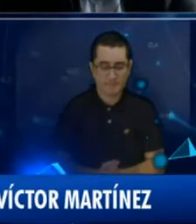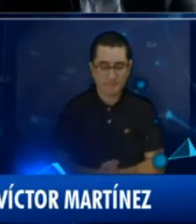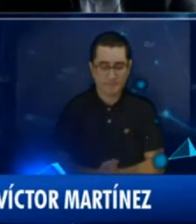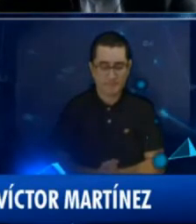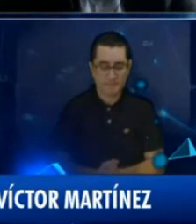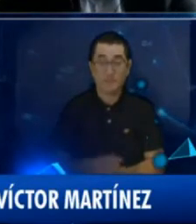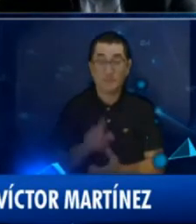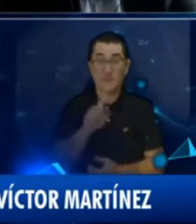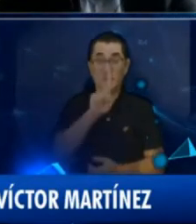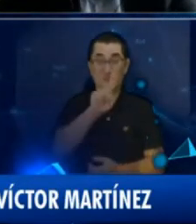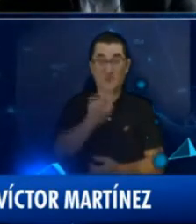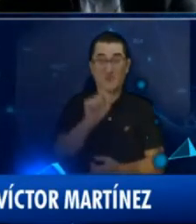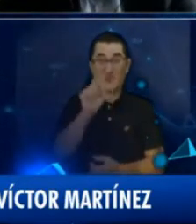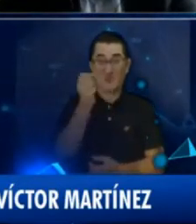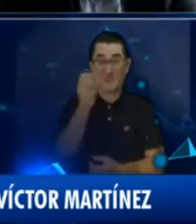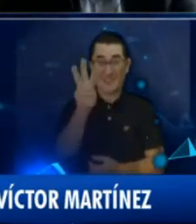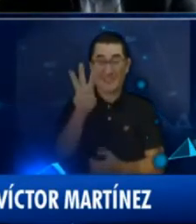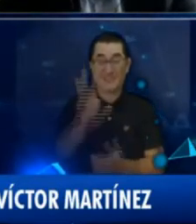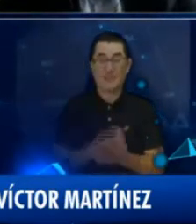Now, in